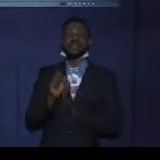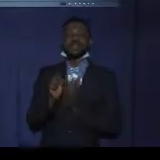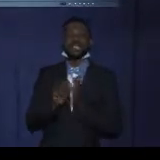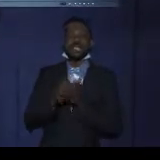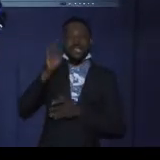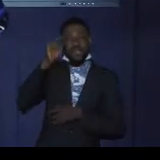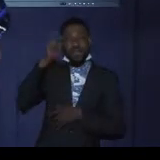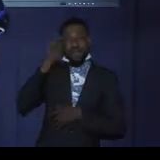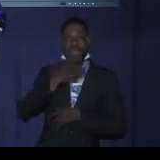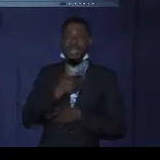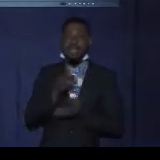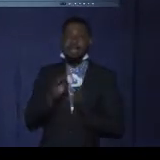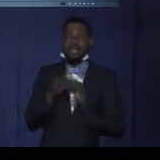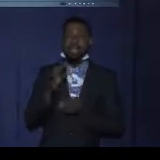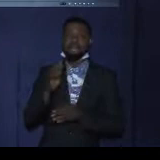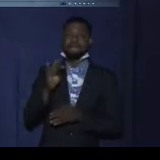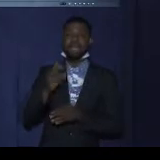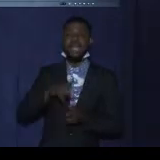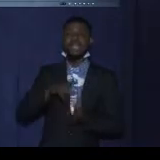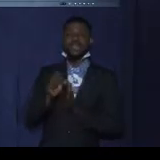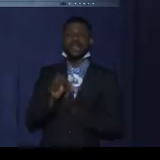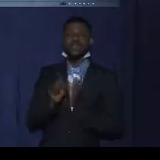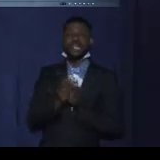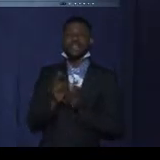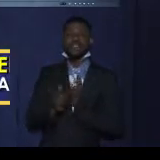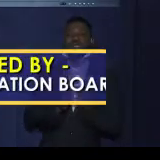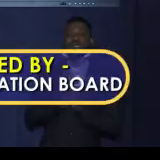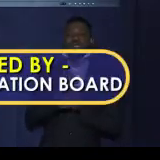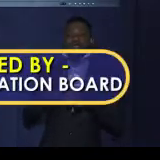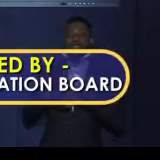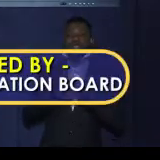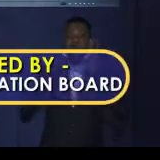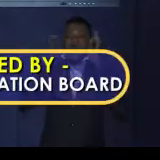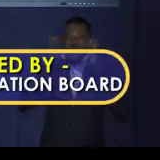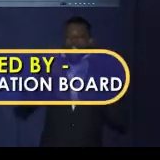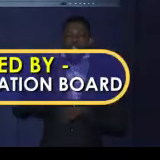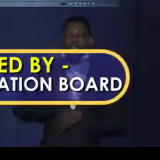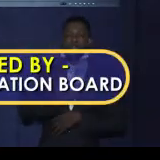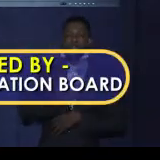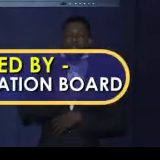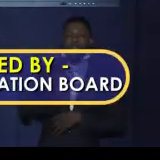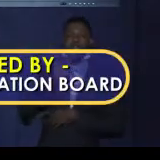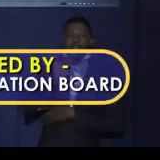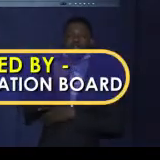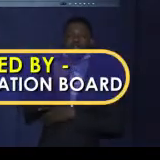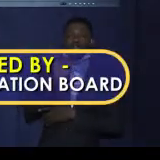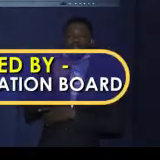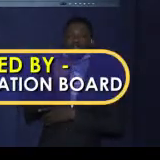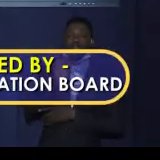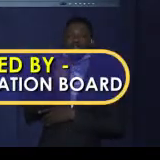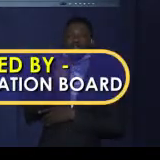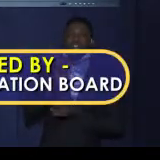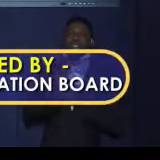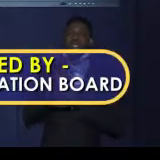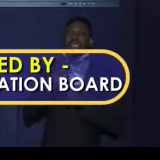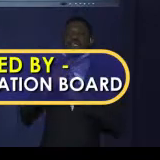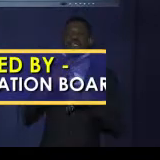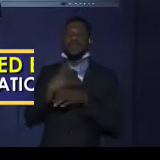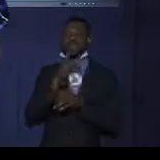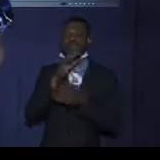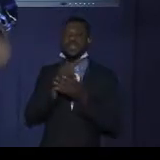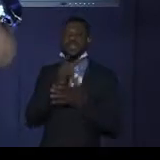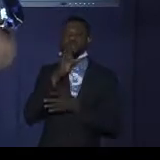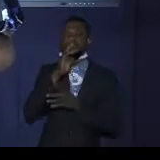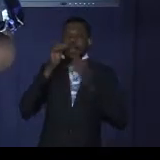by the Lagos State Government and packaged by the Lagos State Universal Basic Education Board, LASUBEB. It is